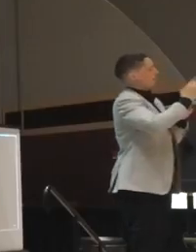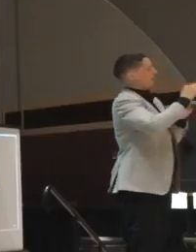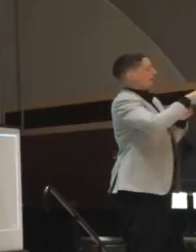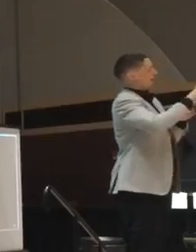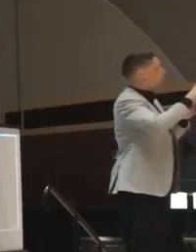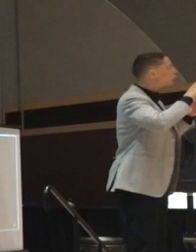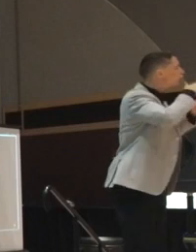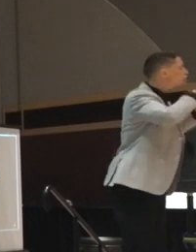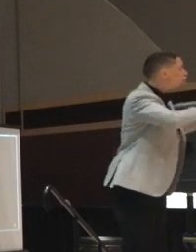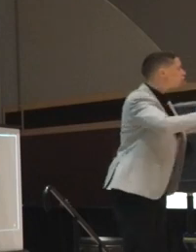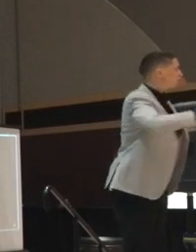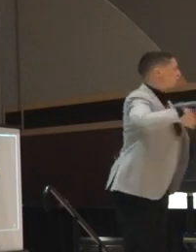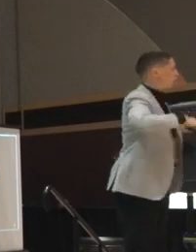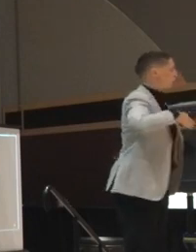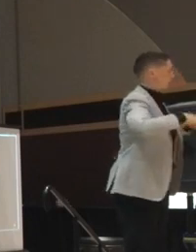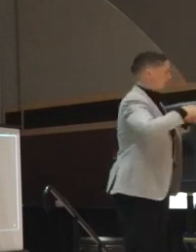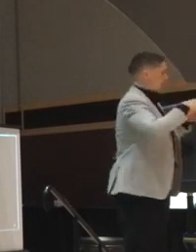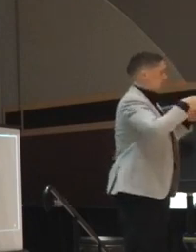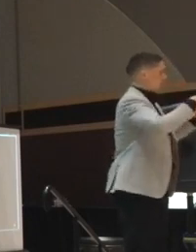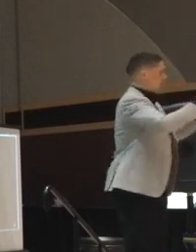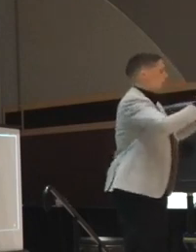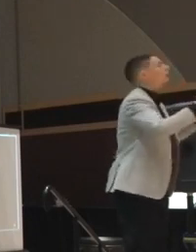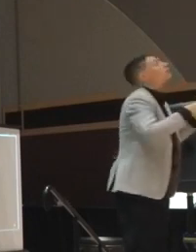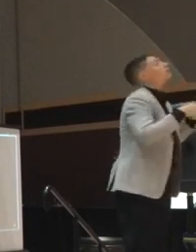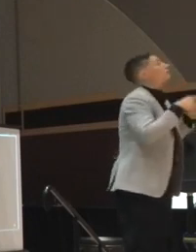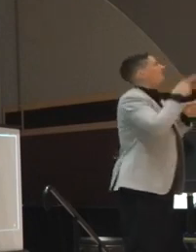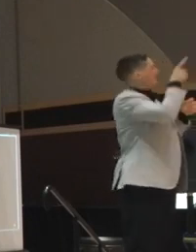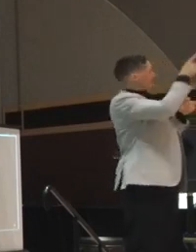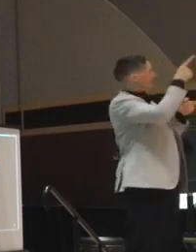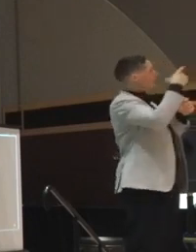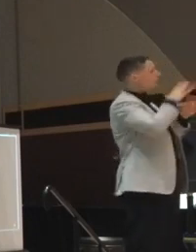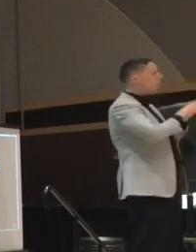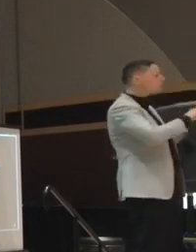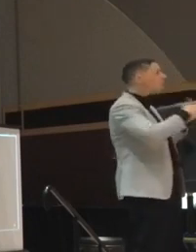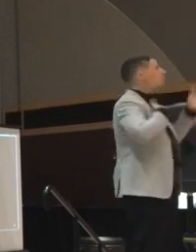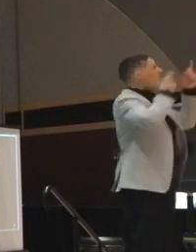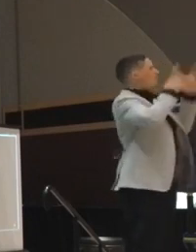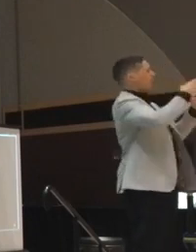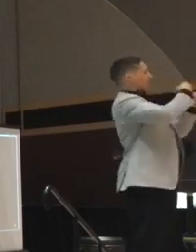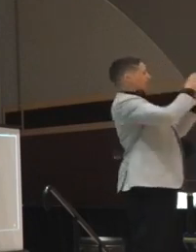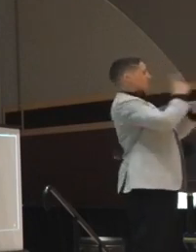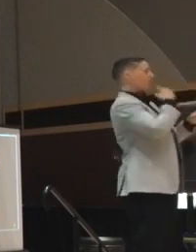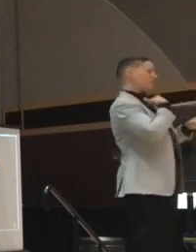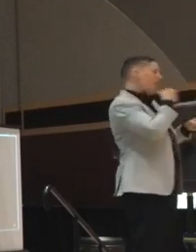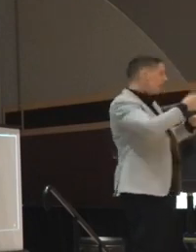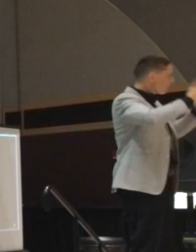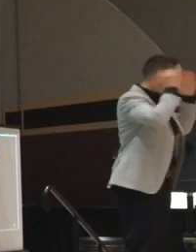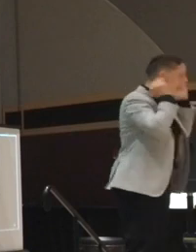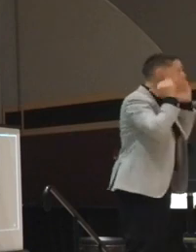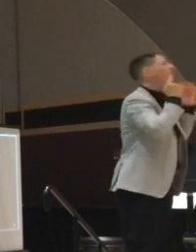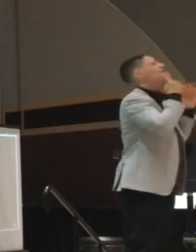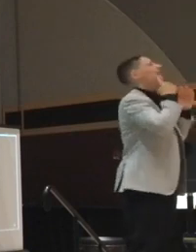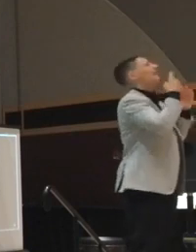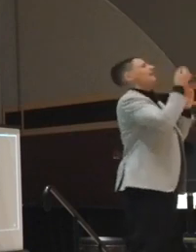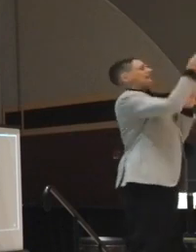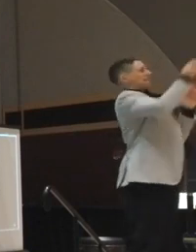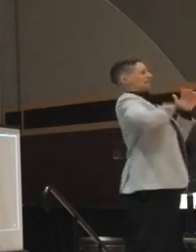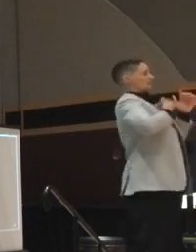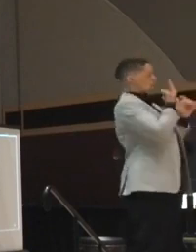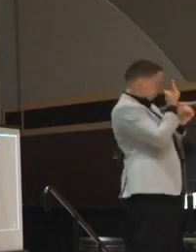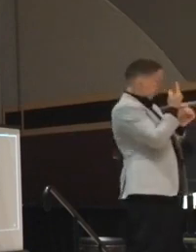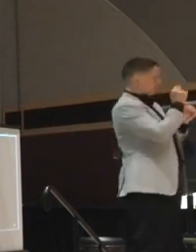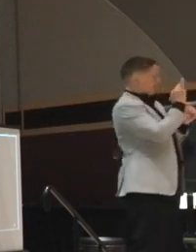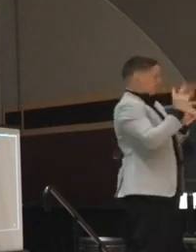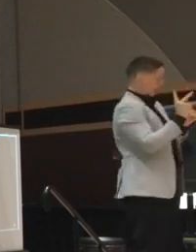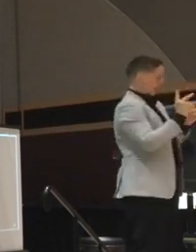she made sure I didn't get overwhelmed. I started out with one thing, tagging. And then you start out and don't, you see, work into